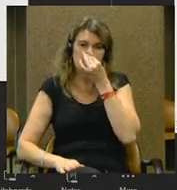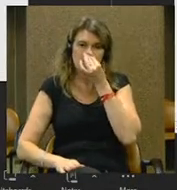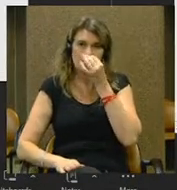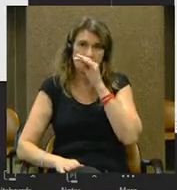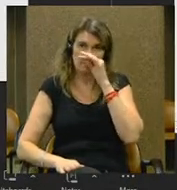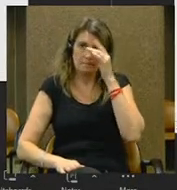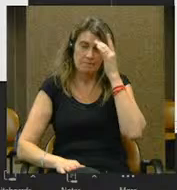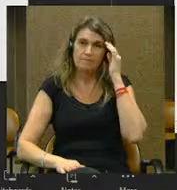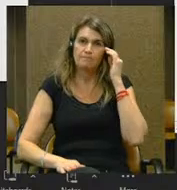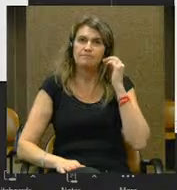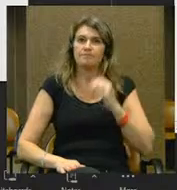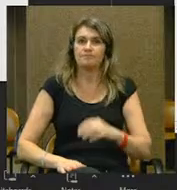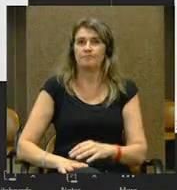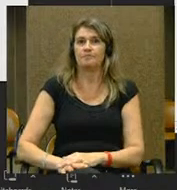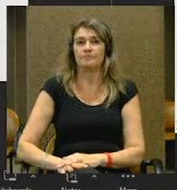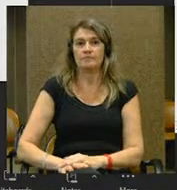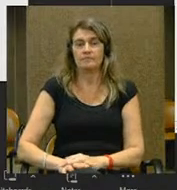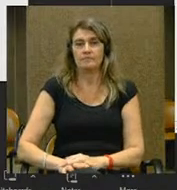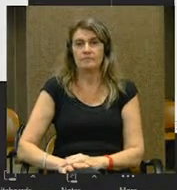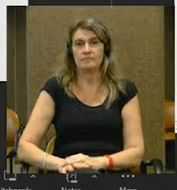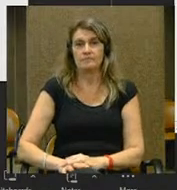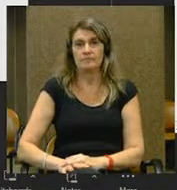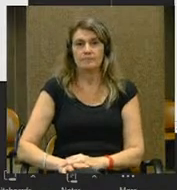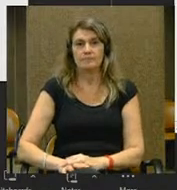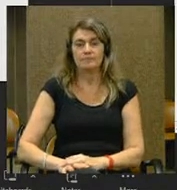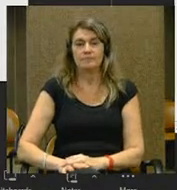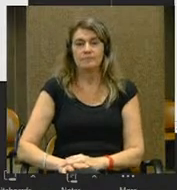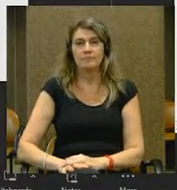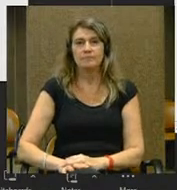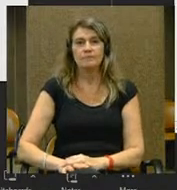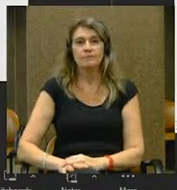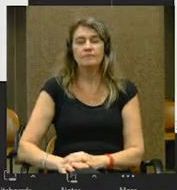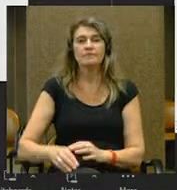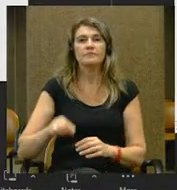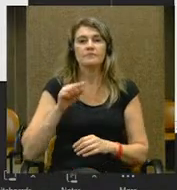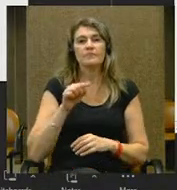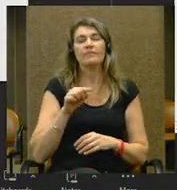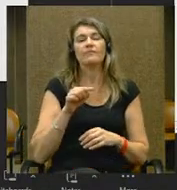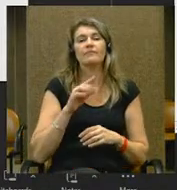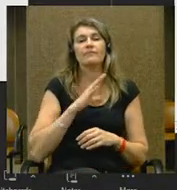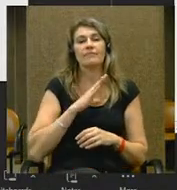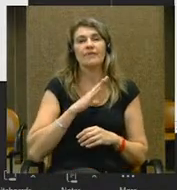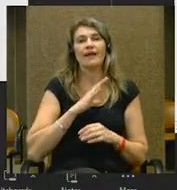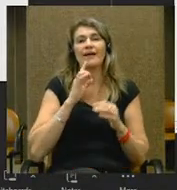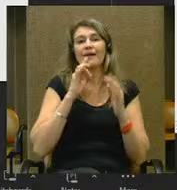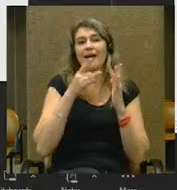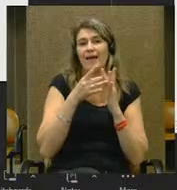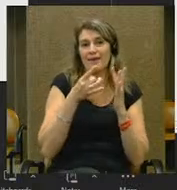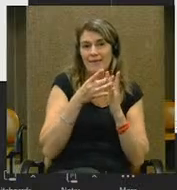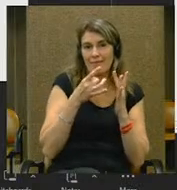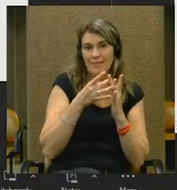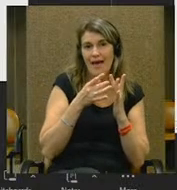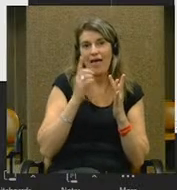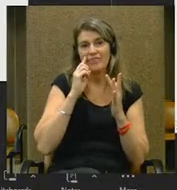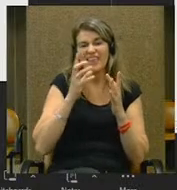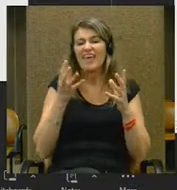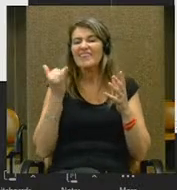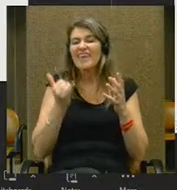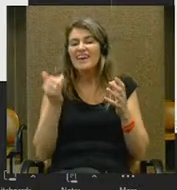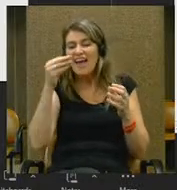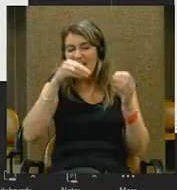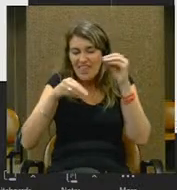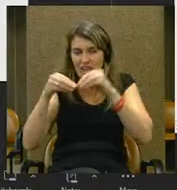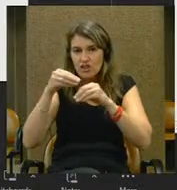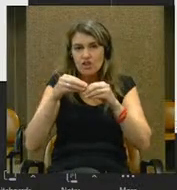drug things. And our Canadian Association of Drugs refers to this as safe supply, which is